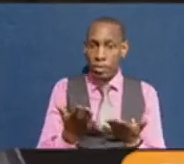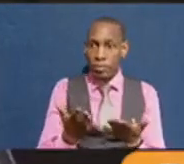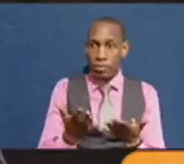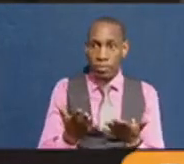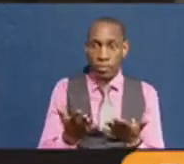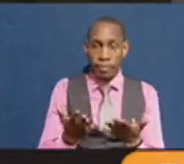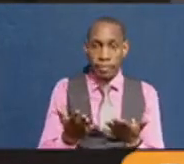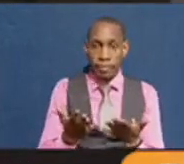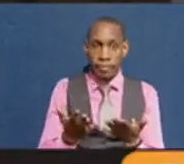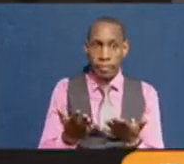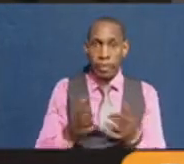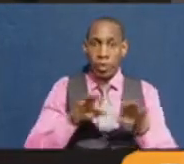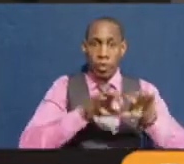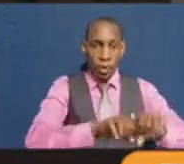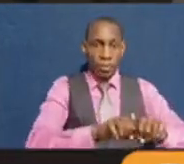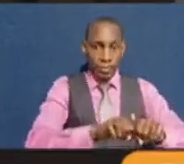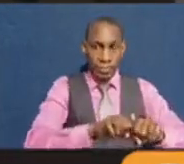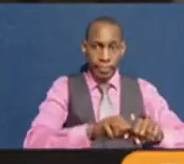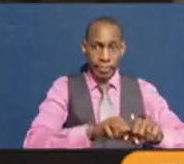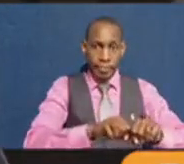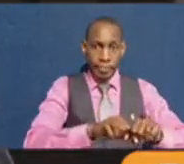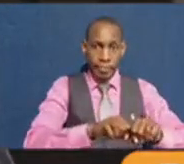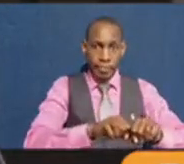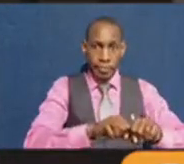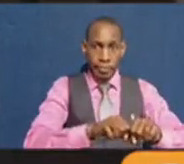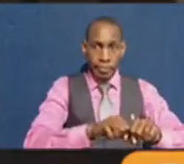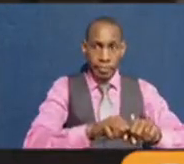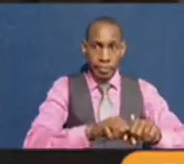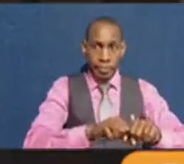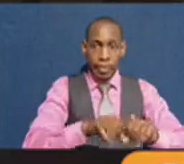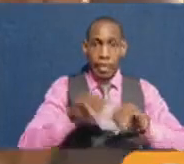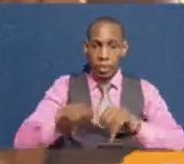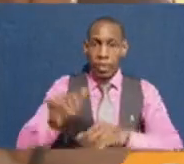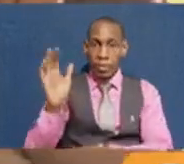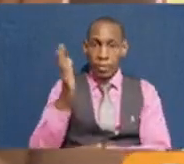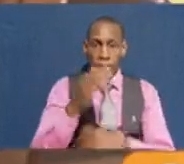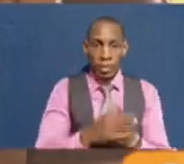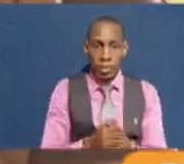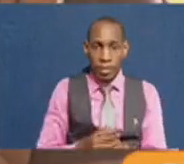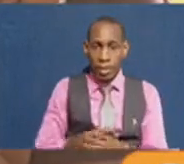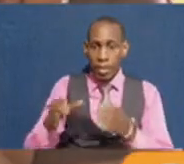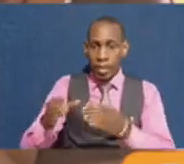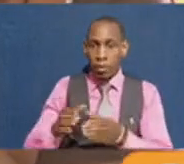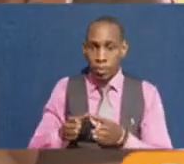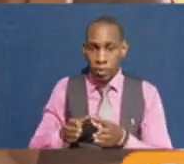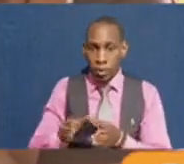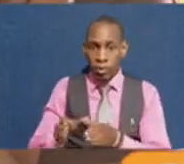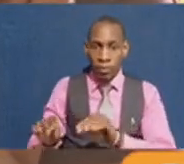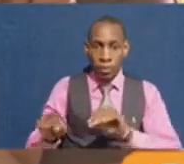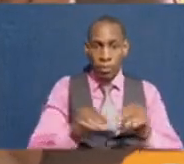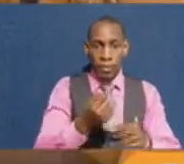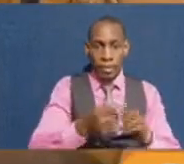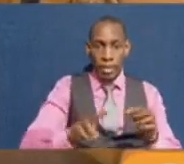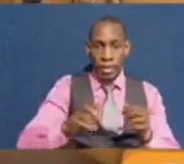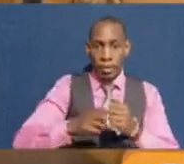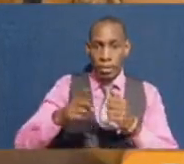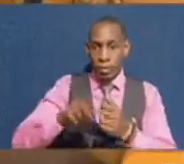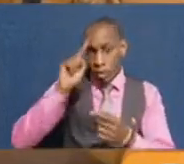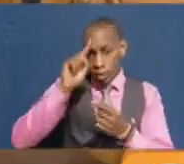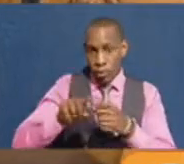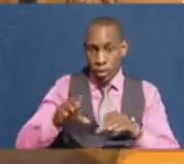to occupy and inhabit the forest. The Ogiek were evicted in 2016 and have been seeking